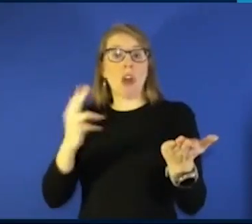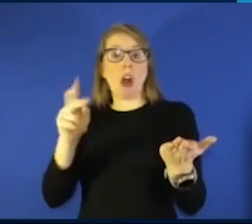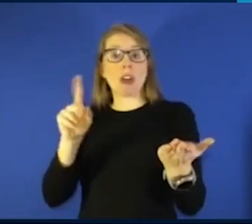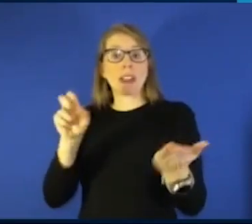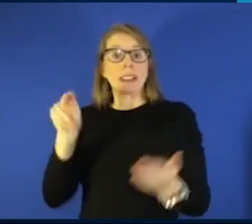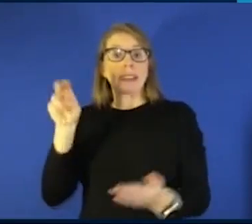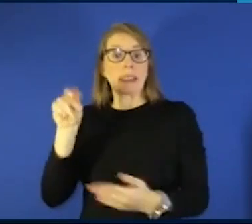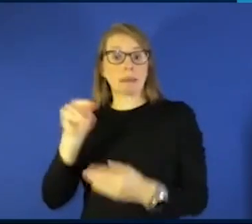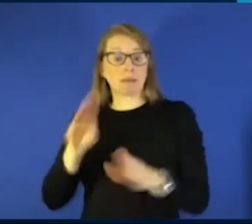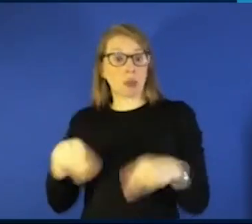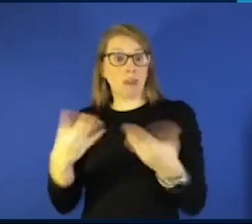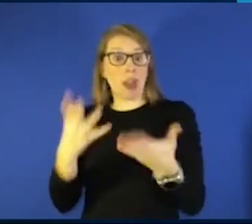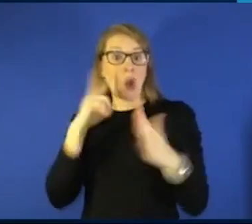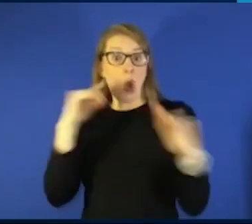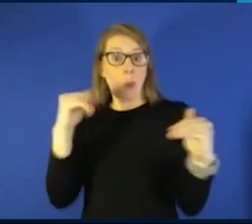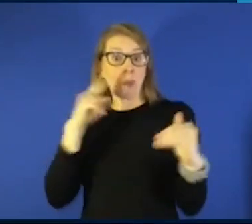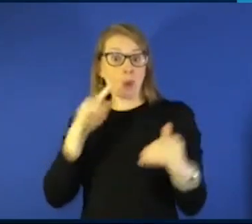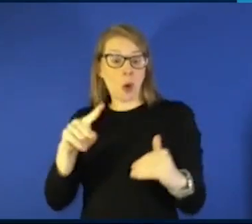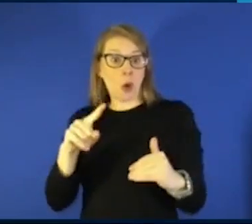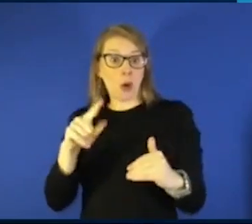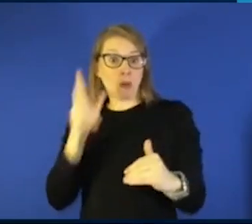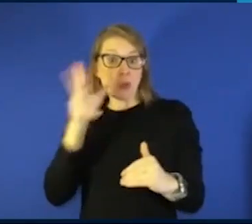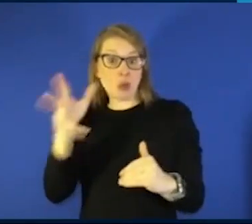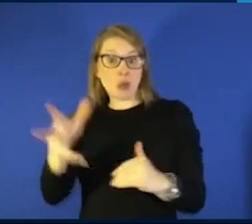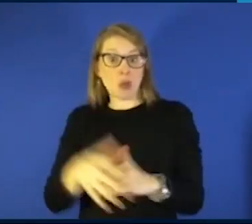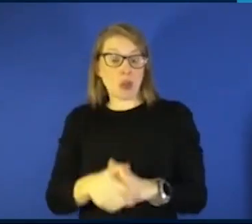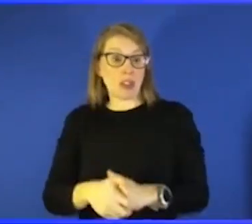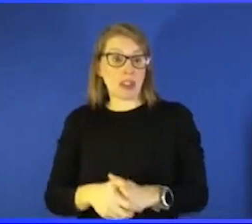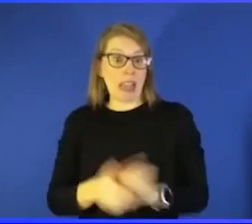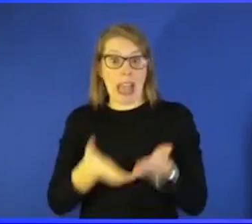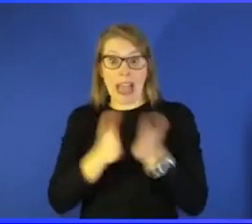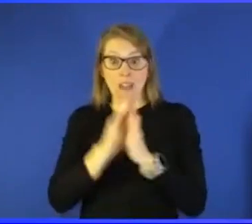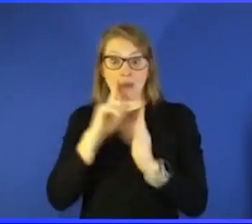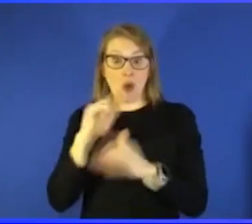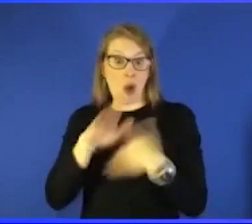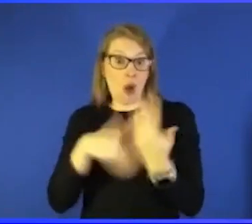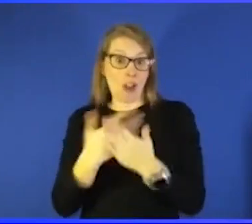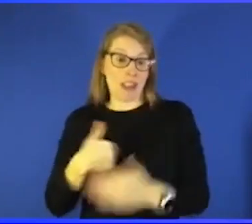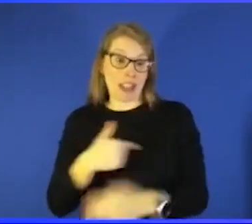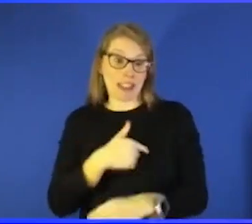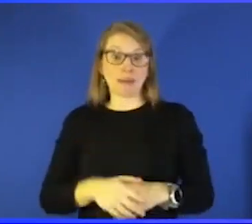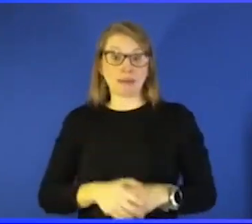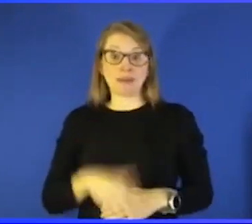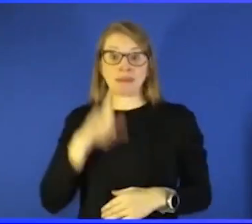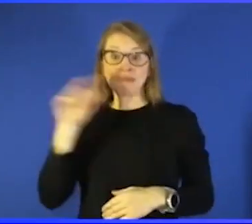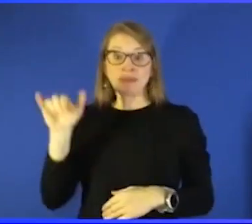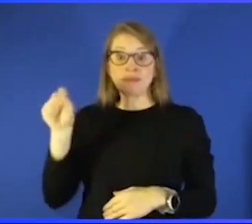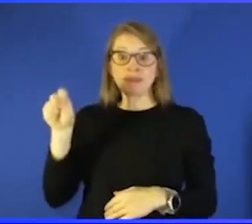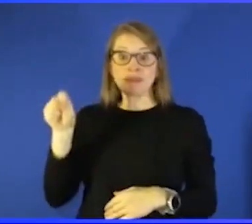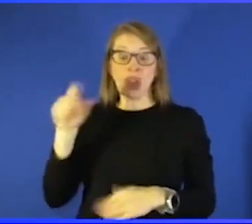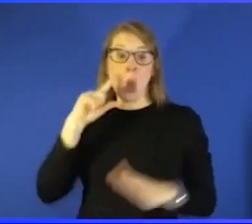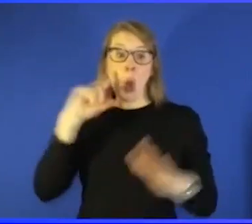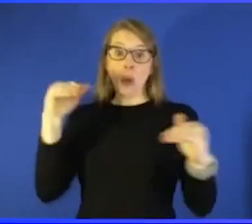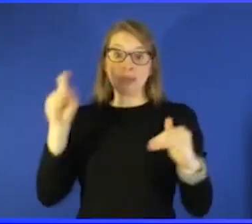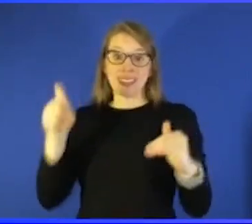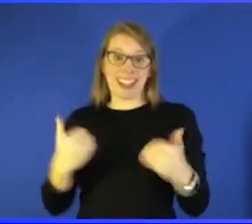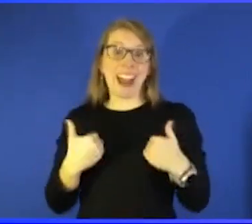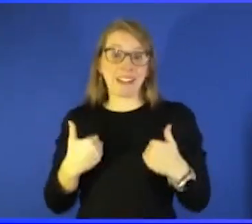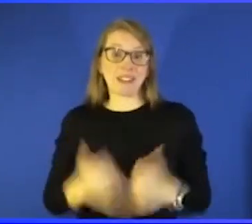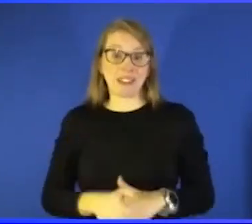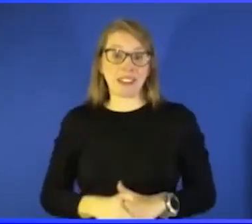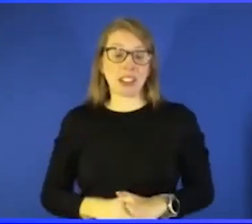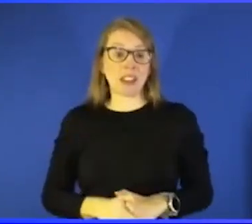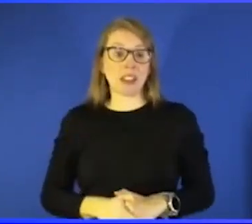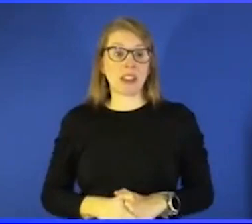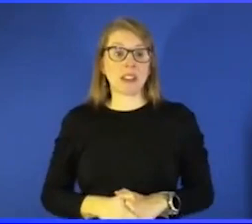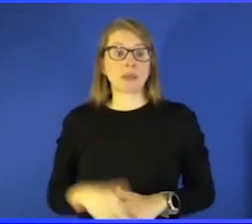future? I mean, I think he asked that for all of us. Yeah, I think there is. We have to have hope, and we know that